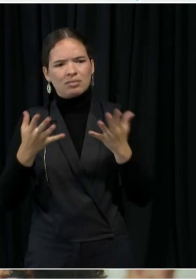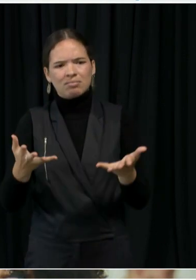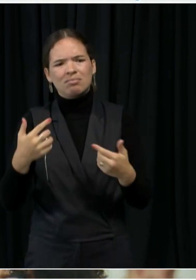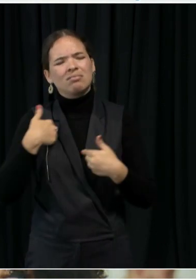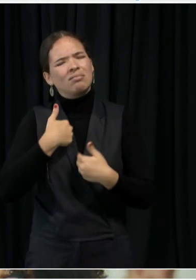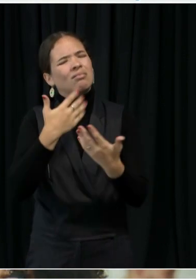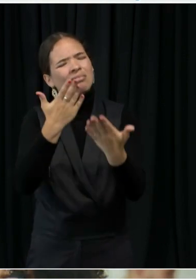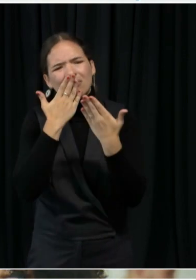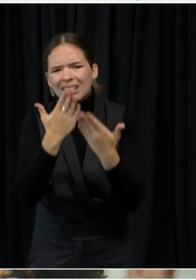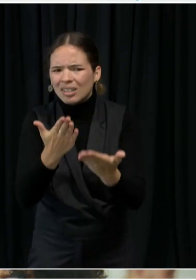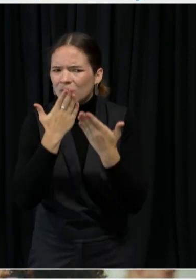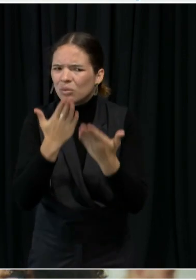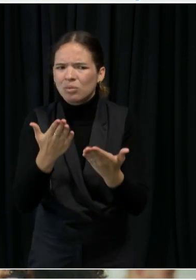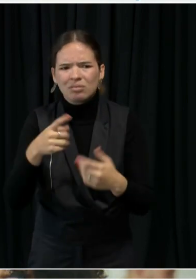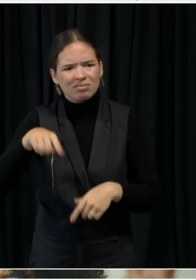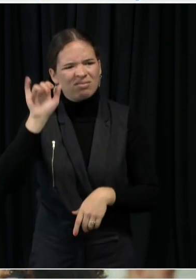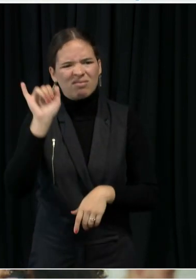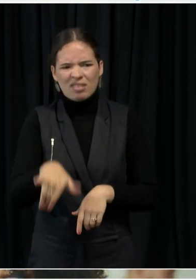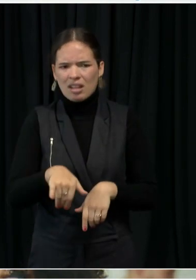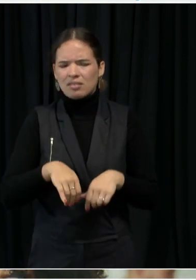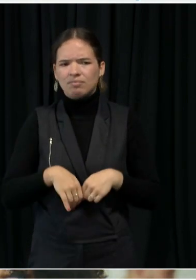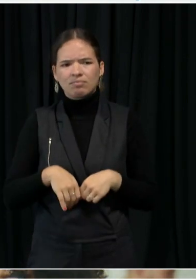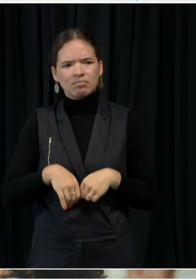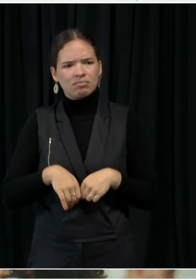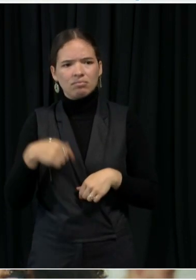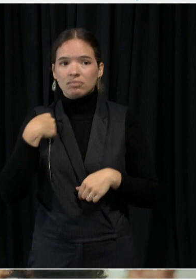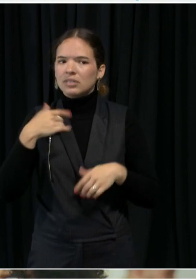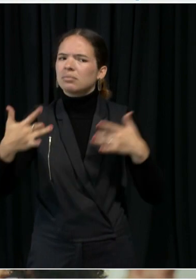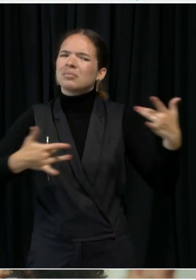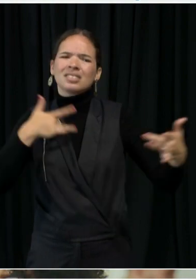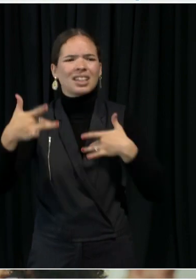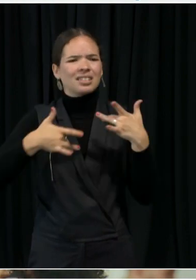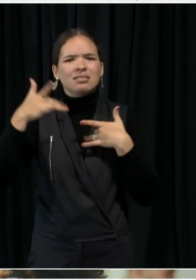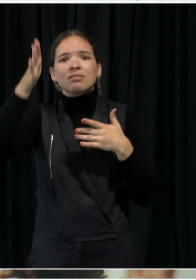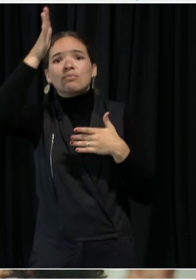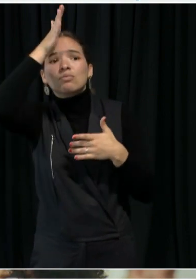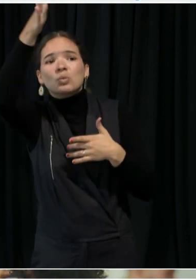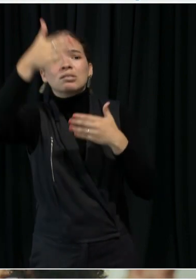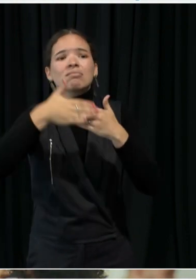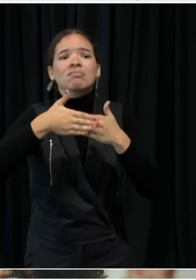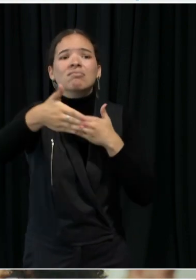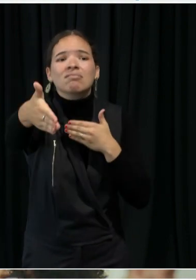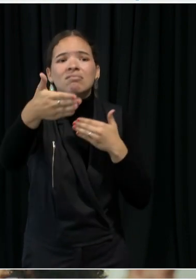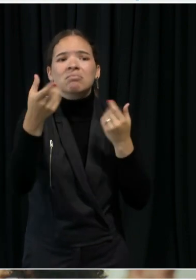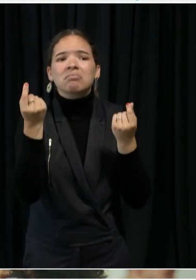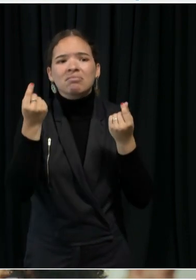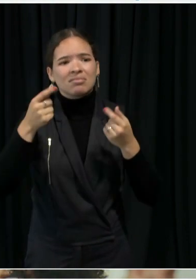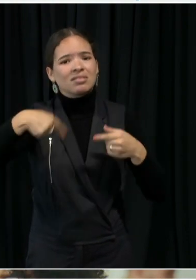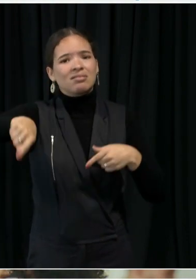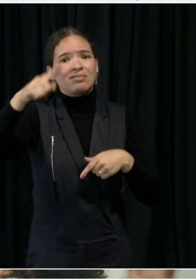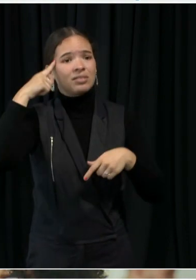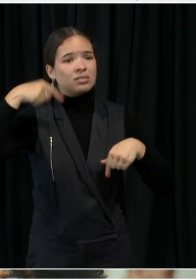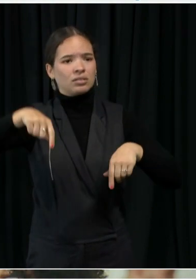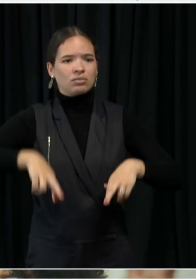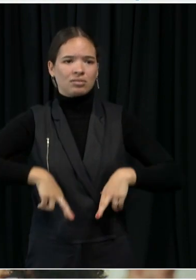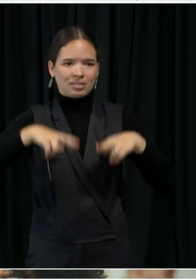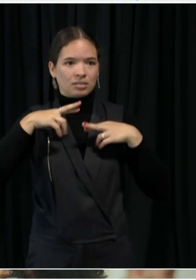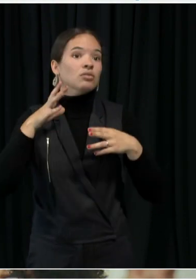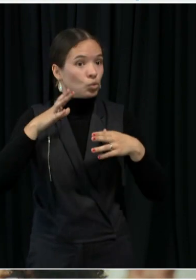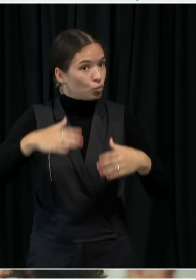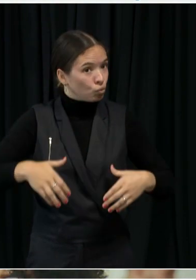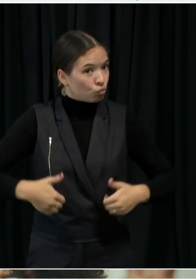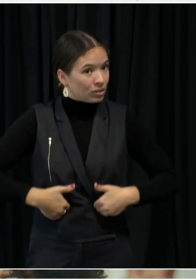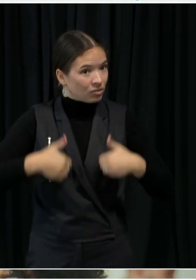next chapter and our opportunity to serve all the citizens of this great city. And I'm just thrilled to be here at